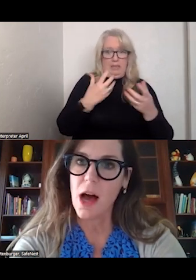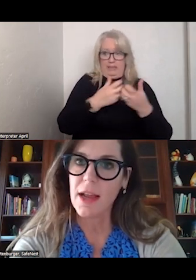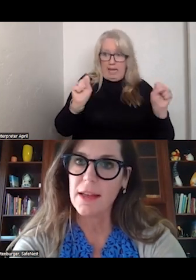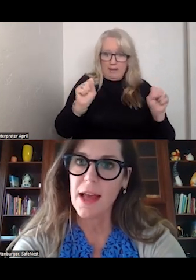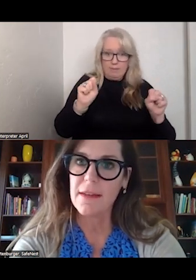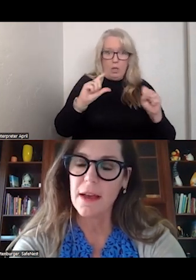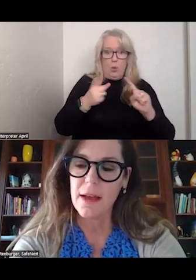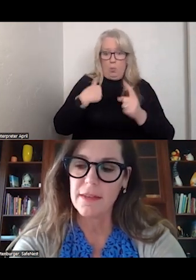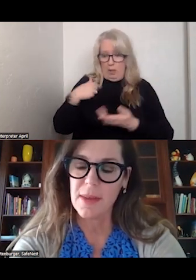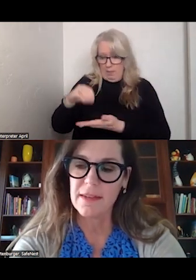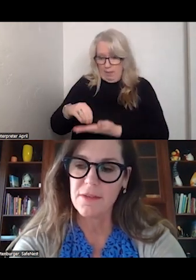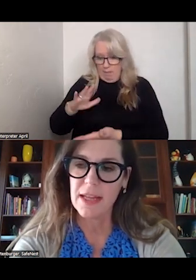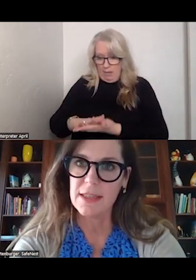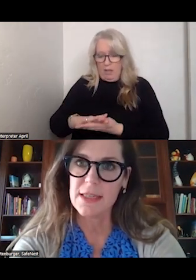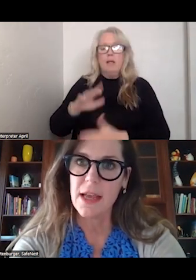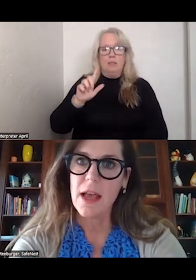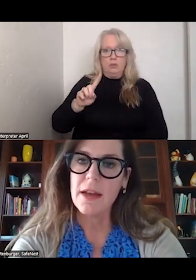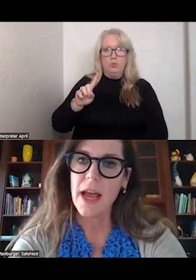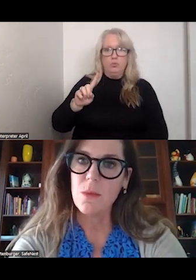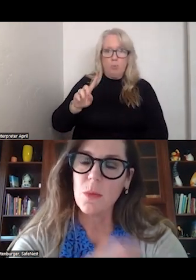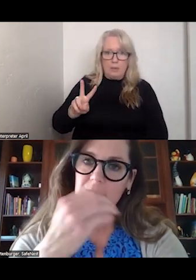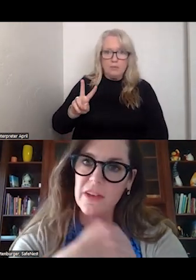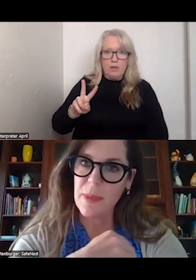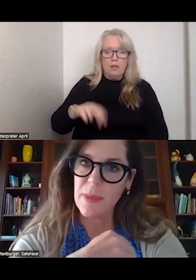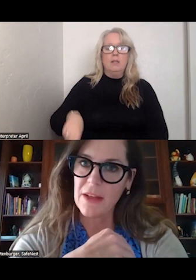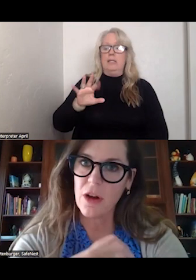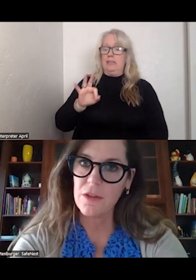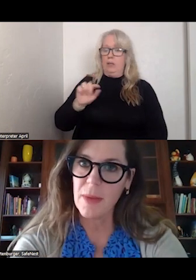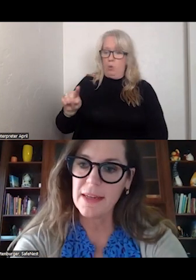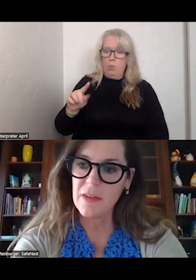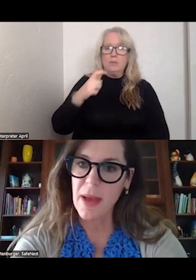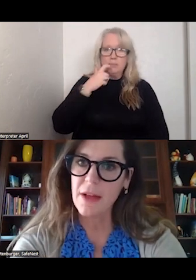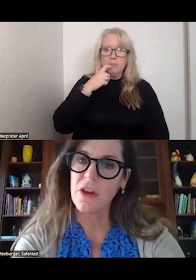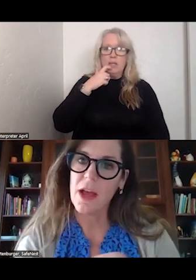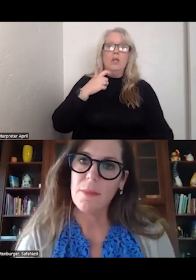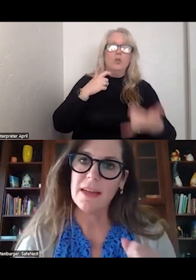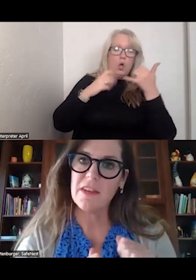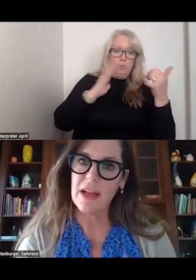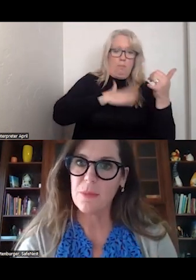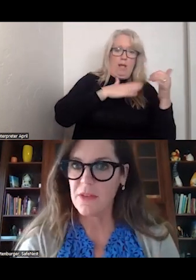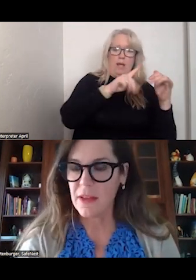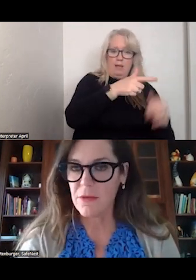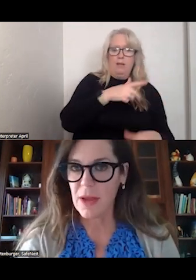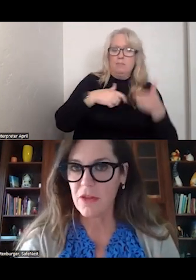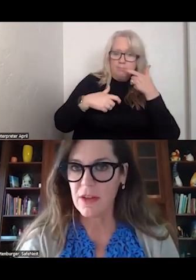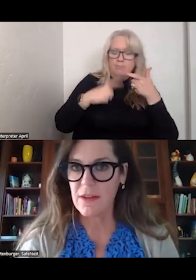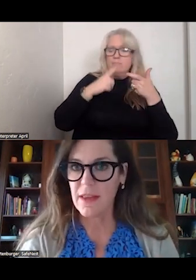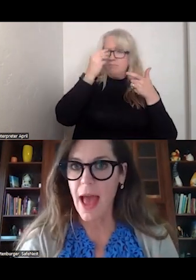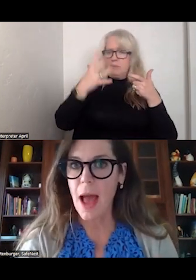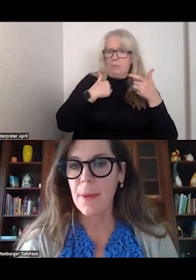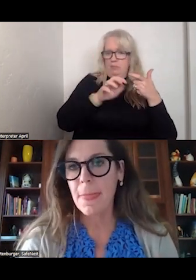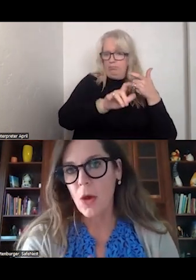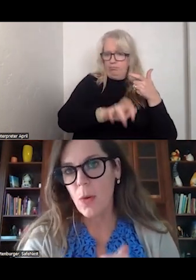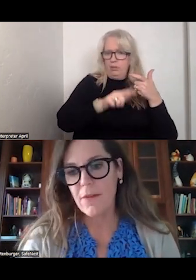as they log it as a domestic violence, 911 dispatch calls my dispatch. My dispatch puts the information into